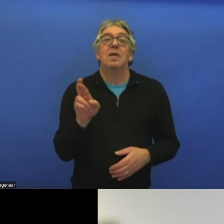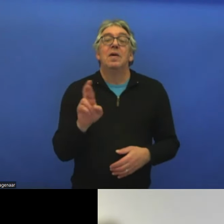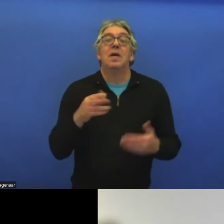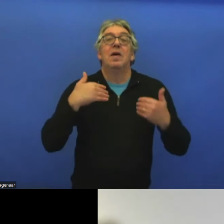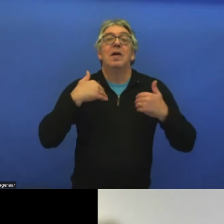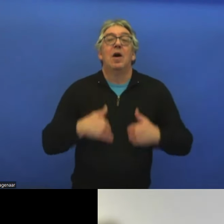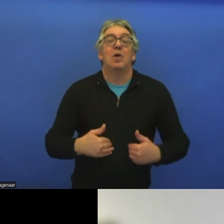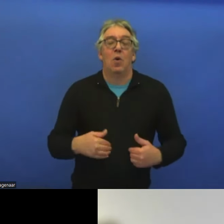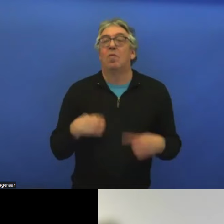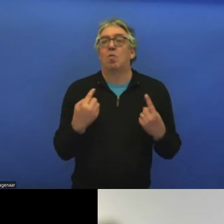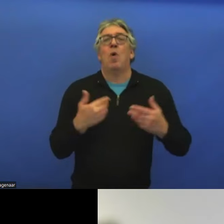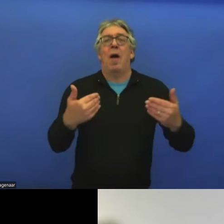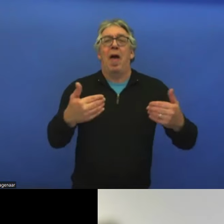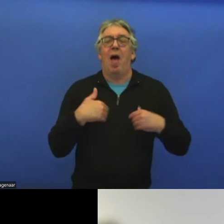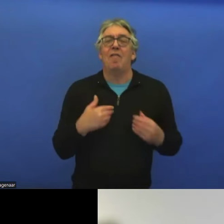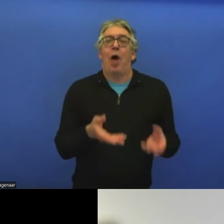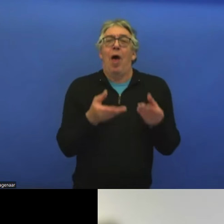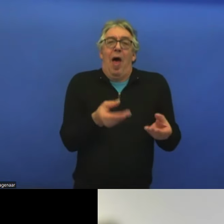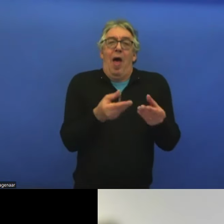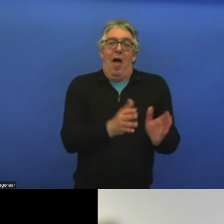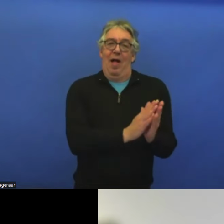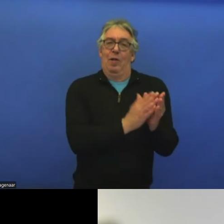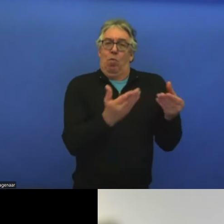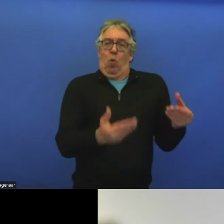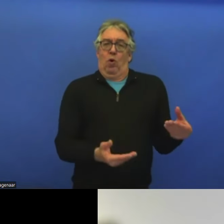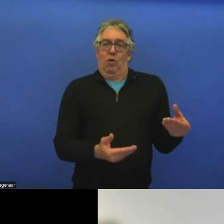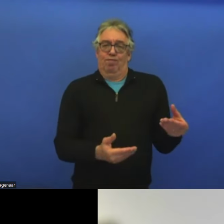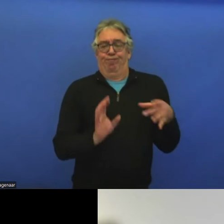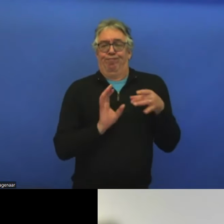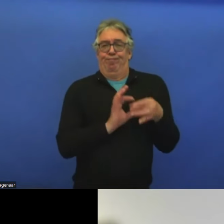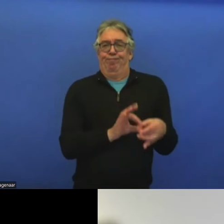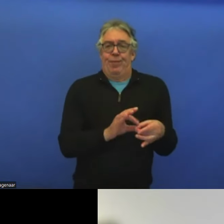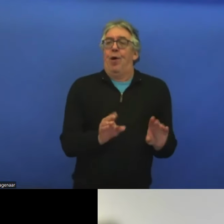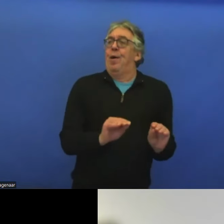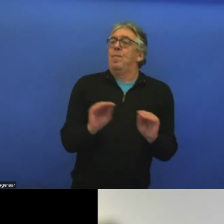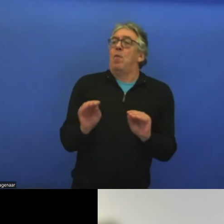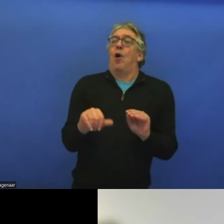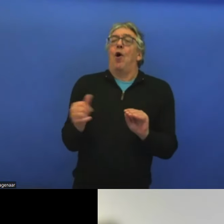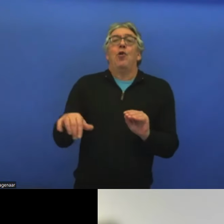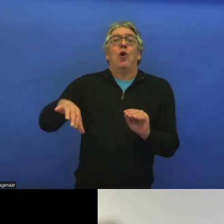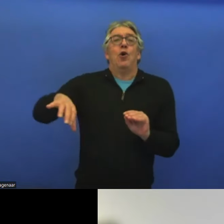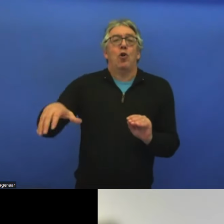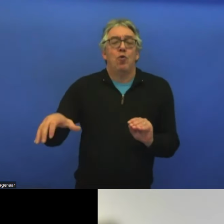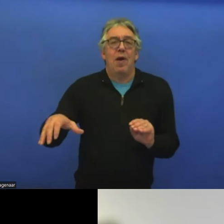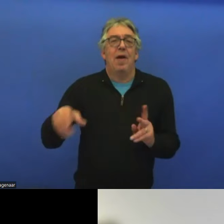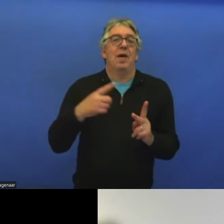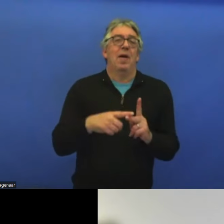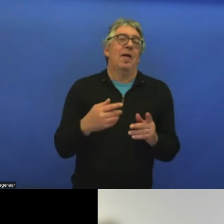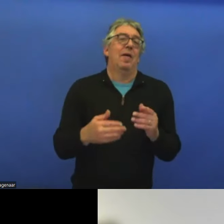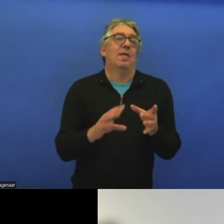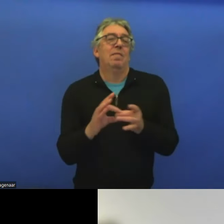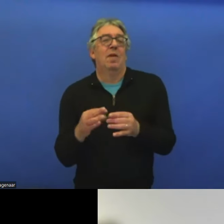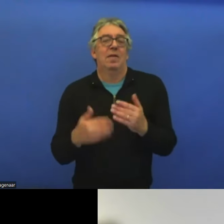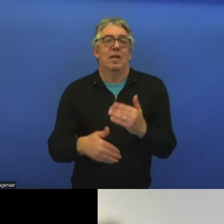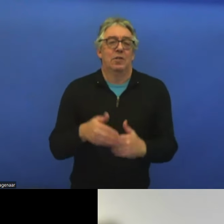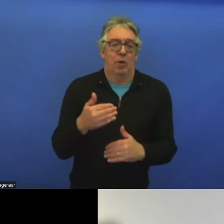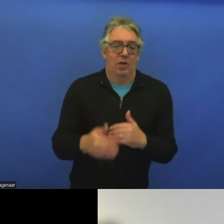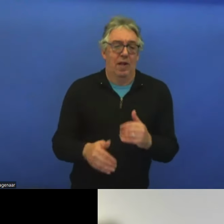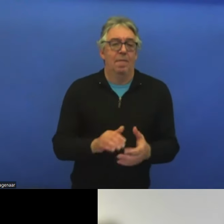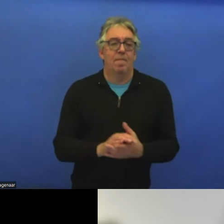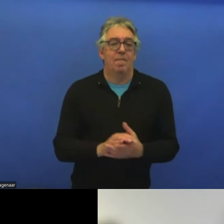resettlement and disability, and some of the factors, not for the identification and of the durable solution,